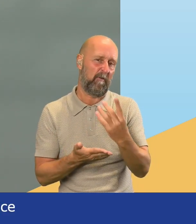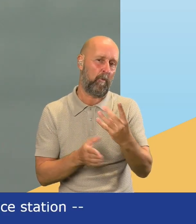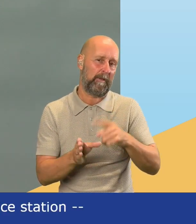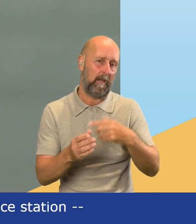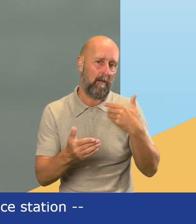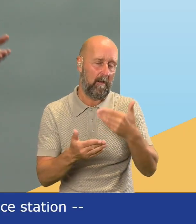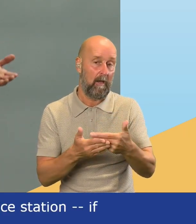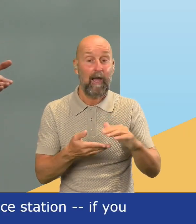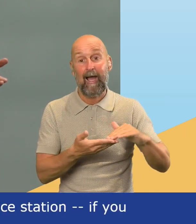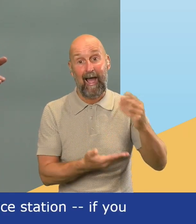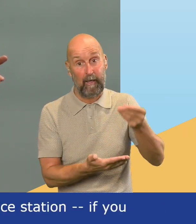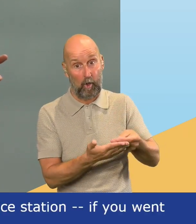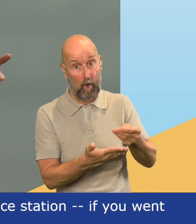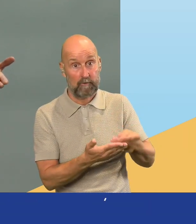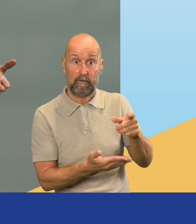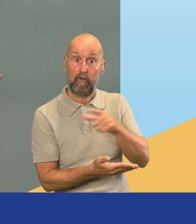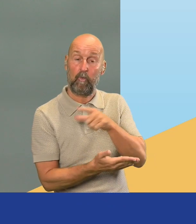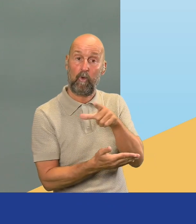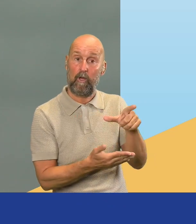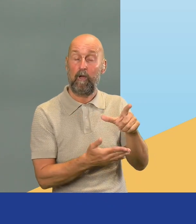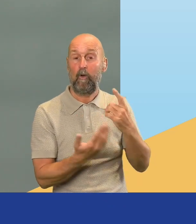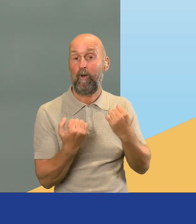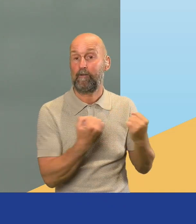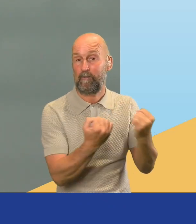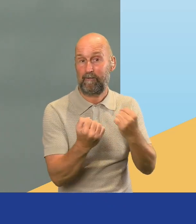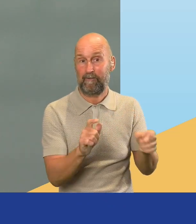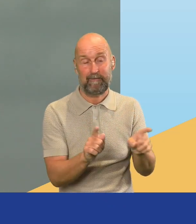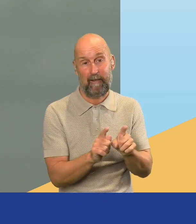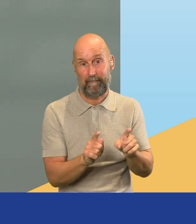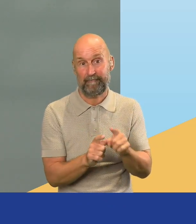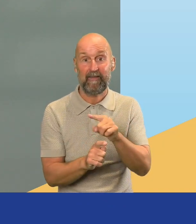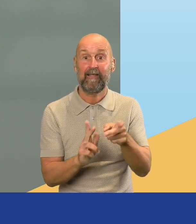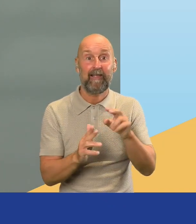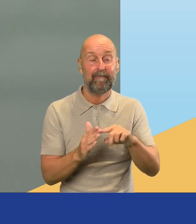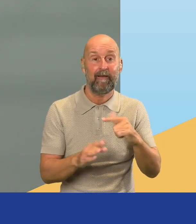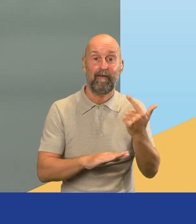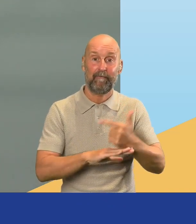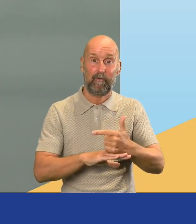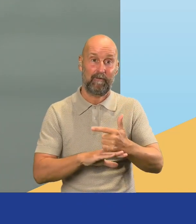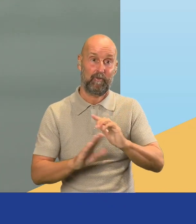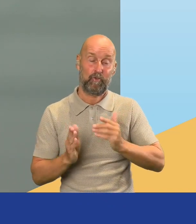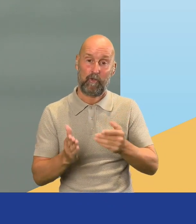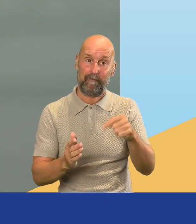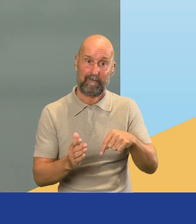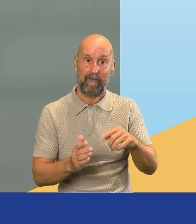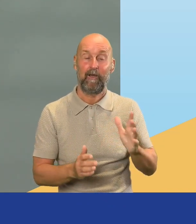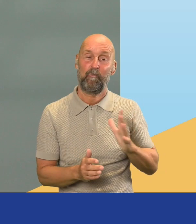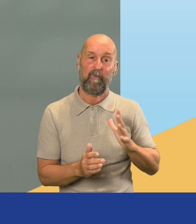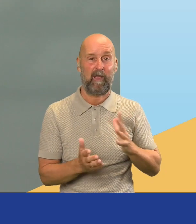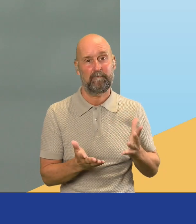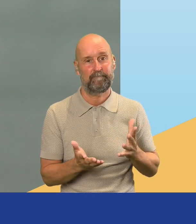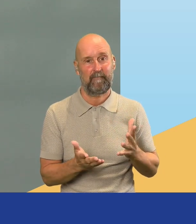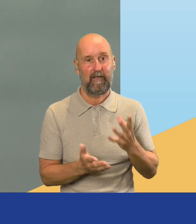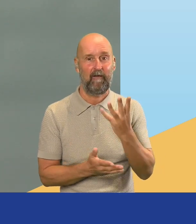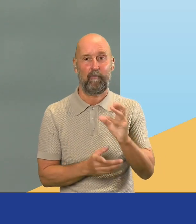have a higher cost because of the requirement to charge on the move, in the same way that if you filled up your car from a service station, you would be prepared to spend